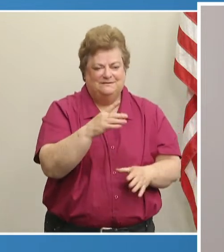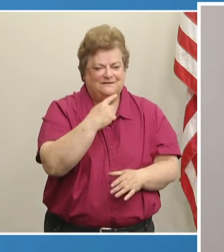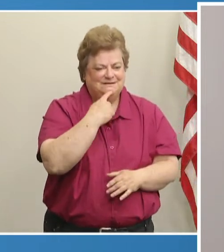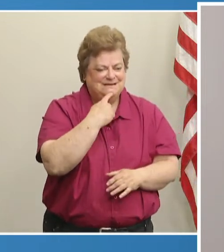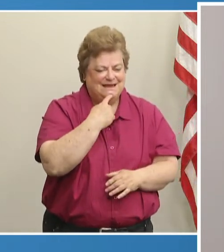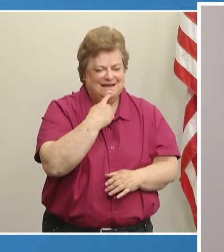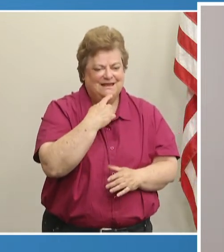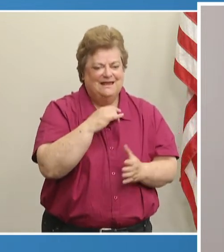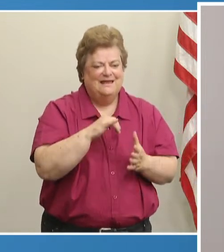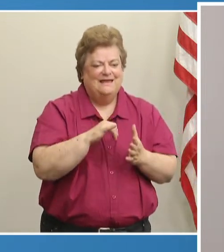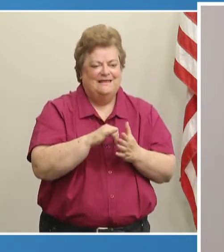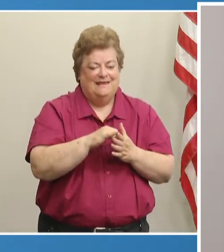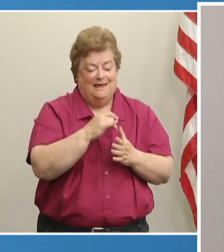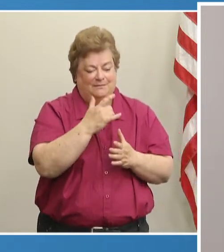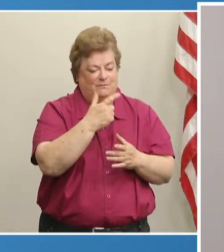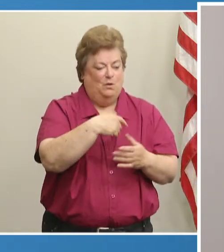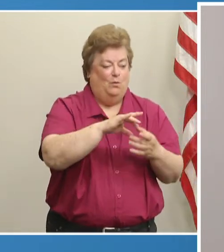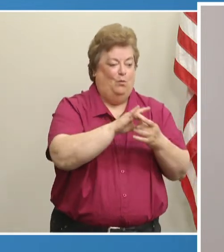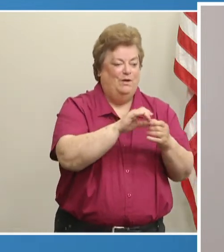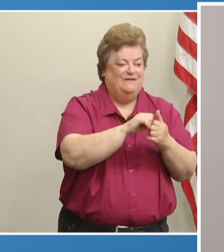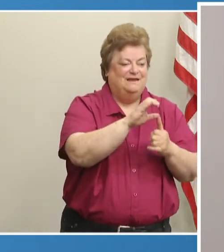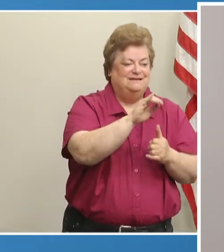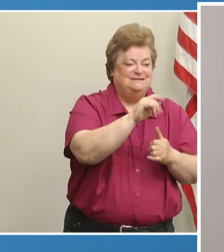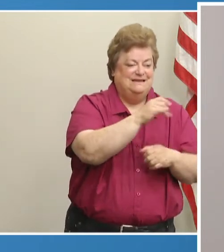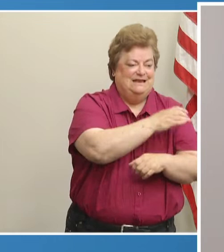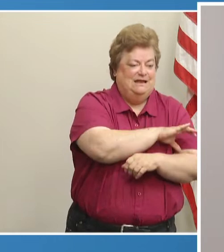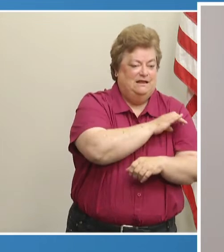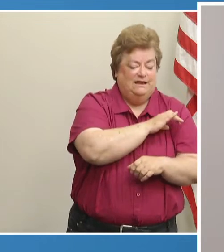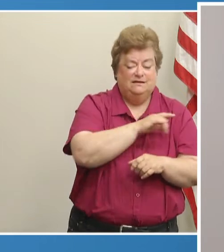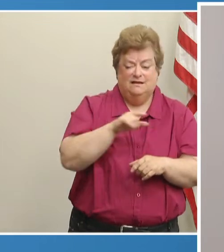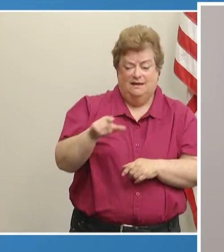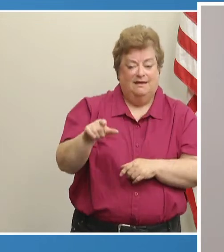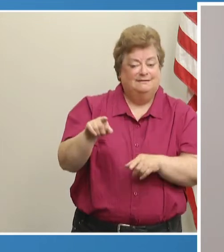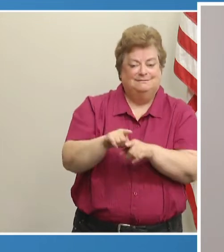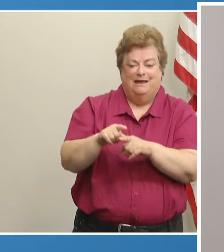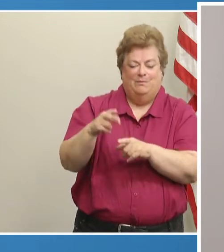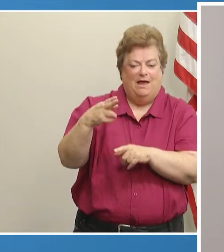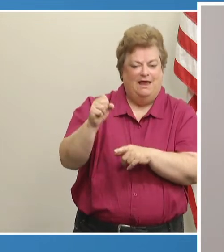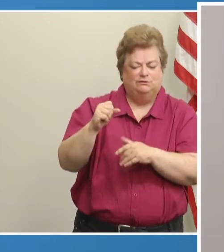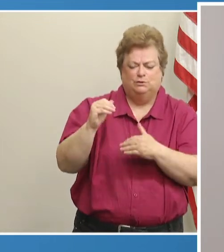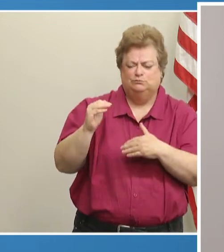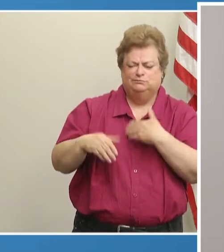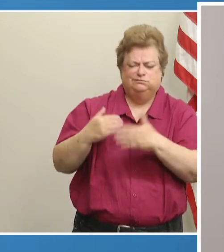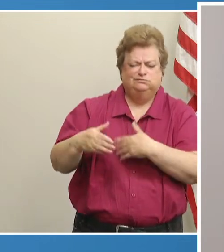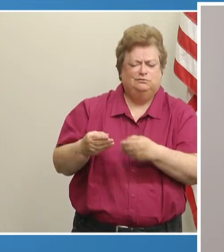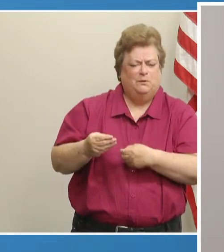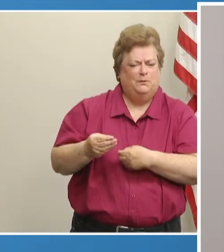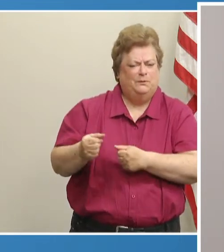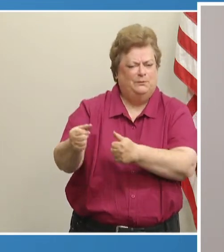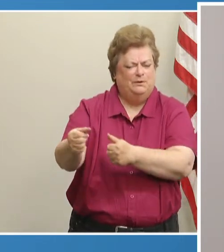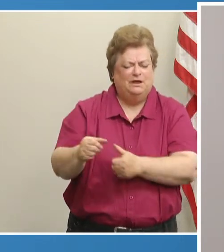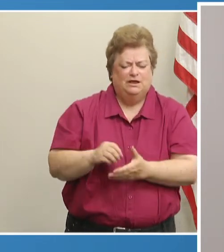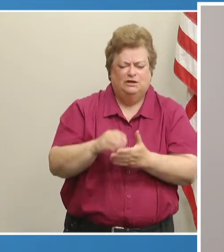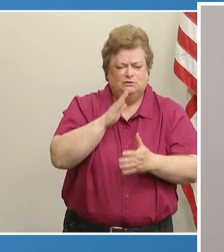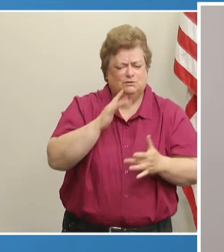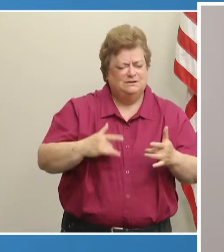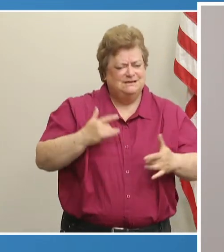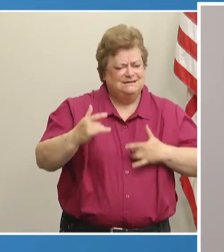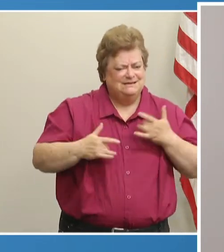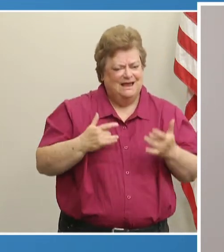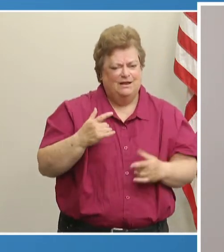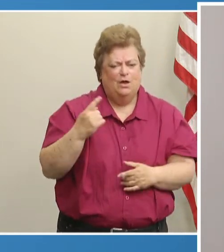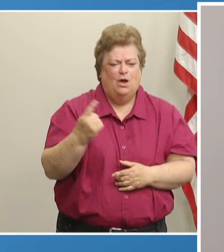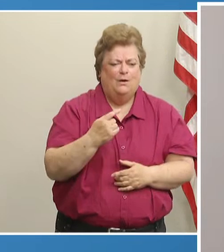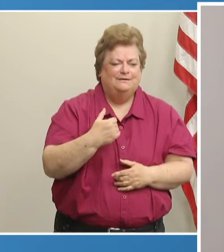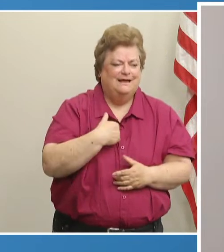with regard to the city clinics, it went off without a hitch. Students were excited to be there. You know, of course, there's always a little bit of